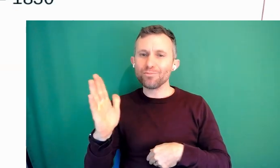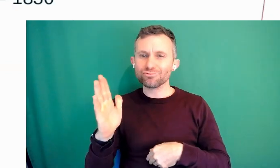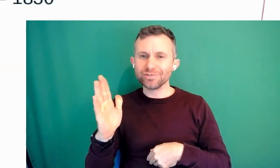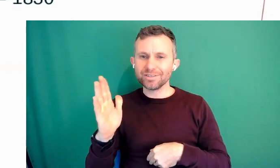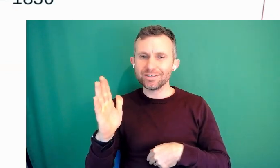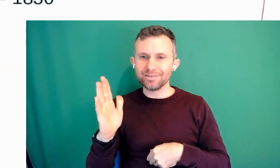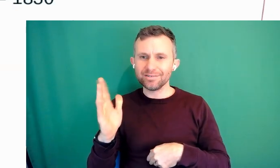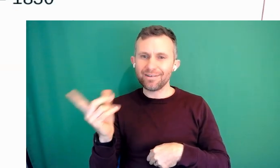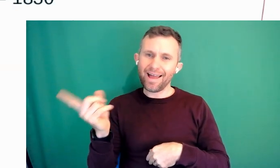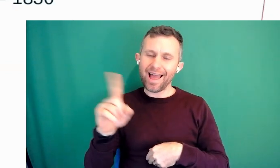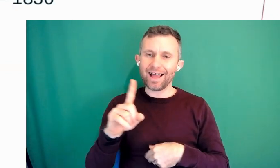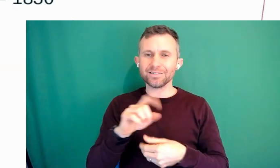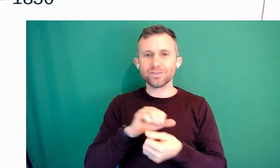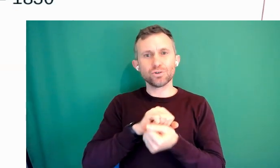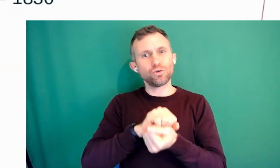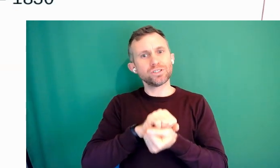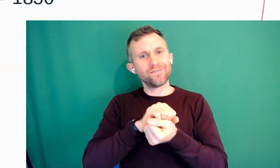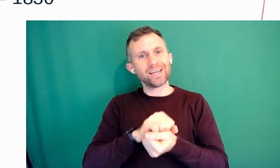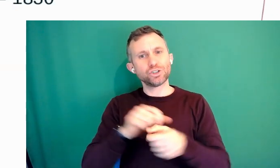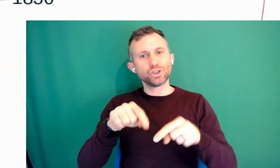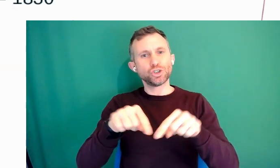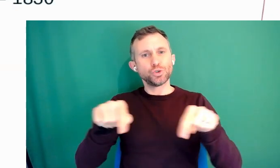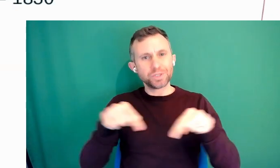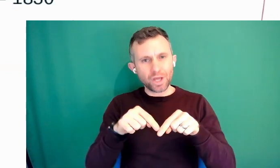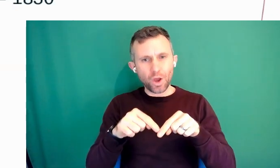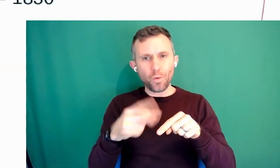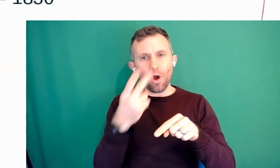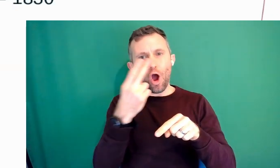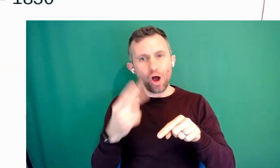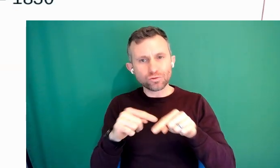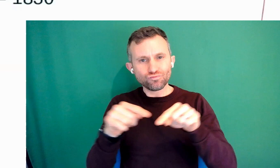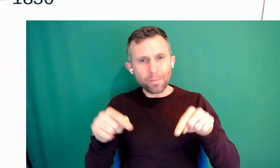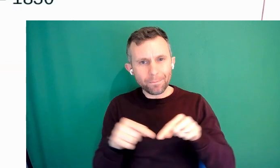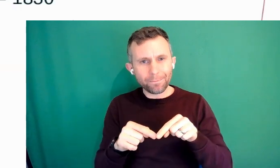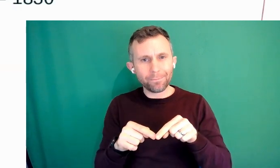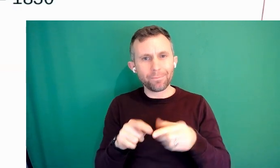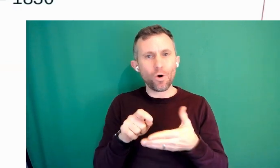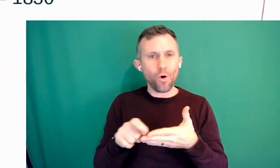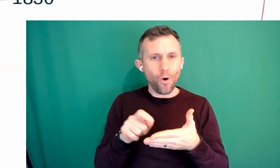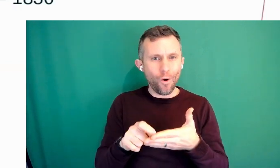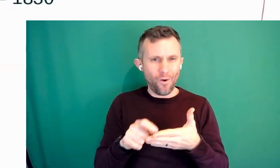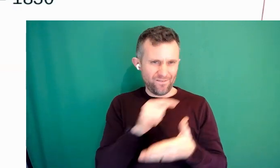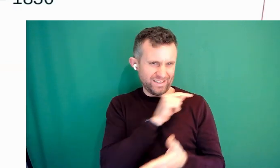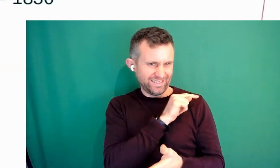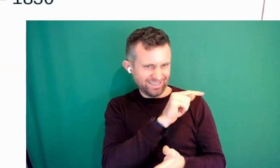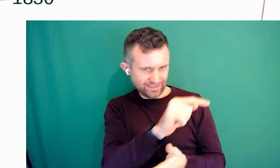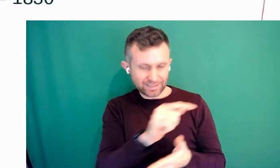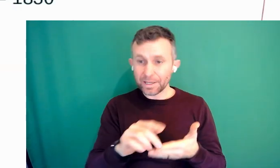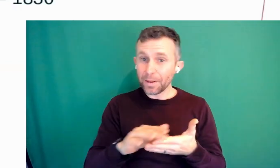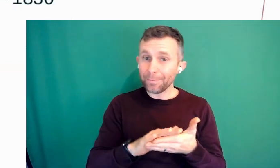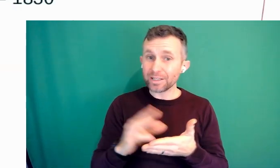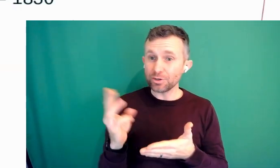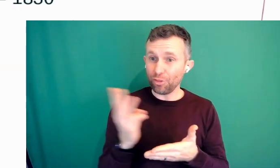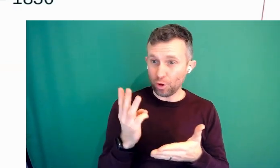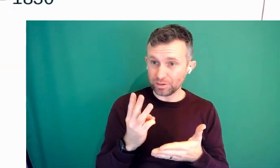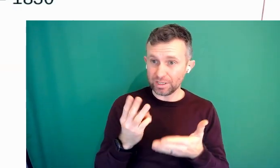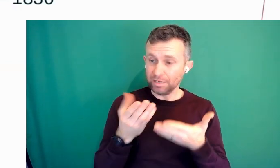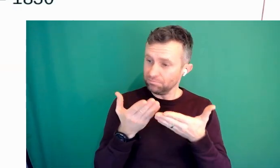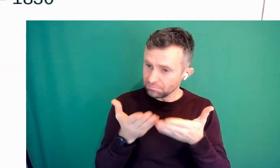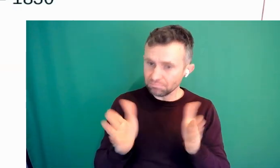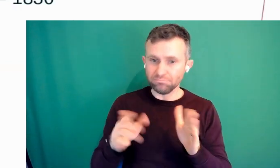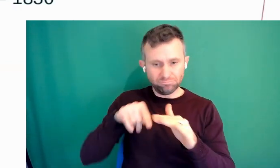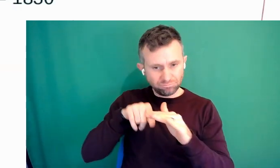this museum. Surrounded by a deep red backdrop, he looks to be middle-aged and kindly looks out from you from the